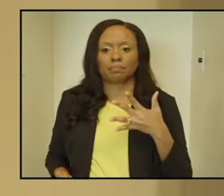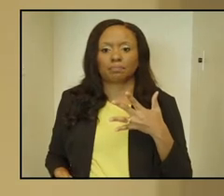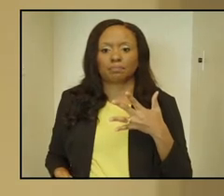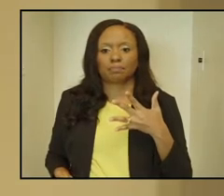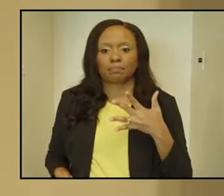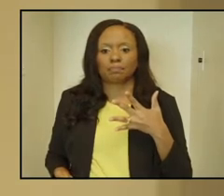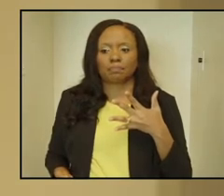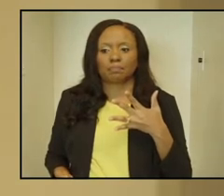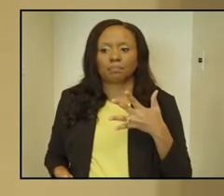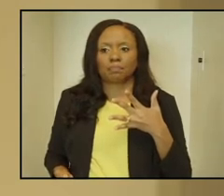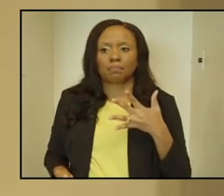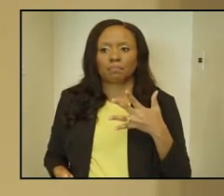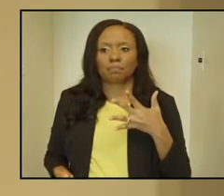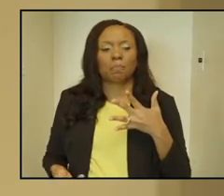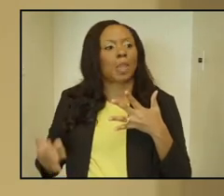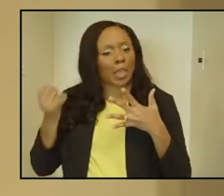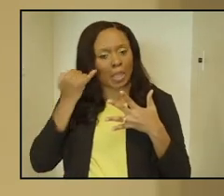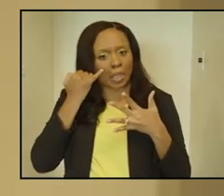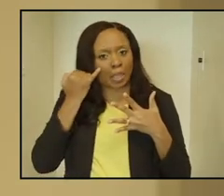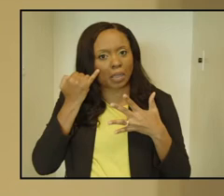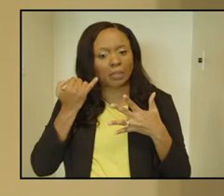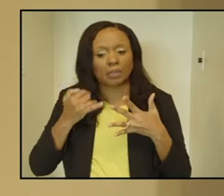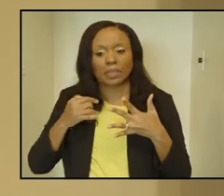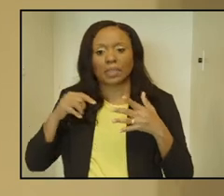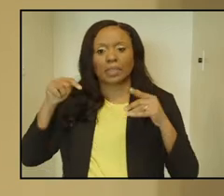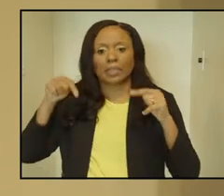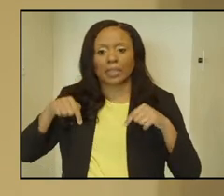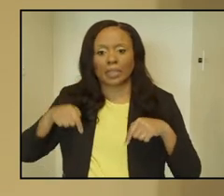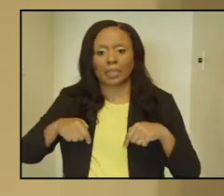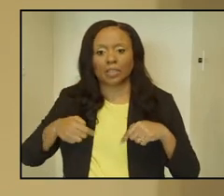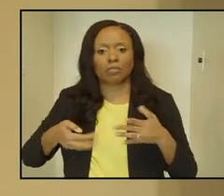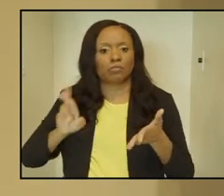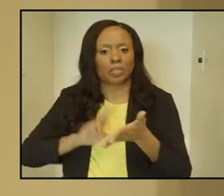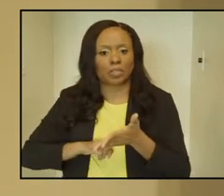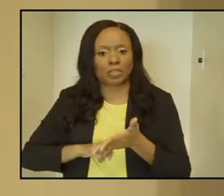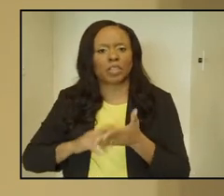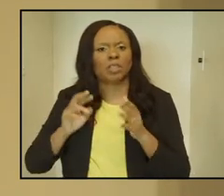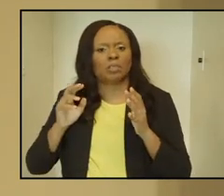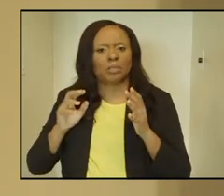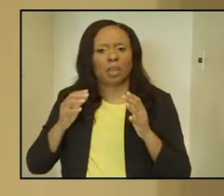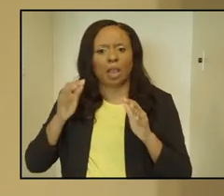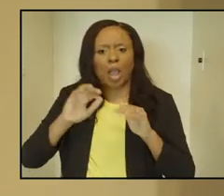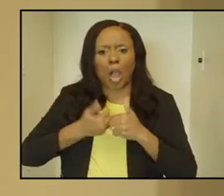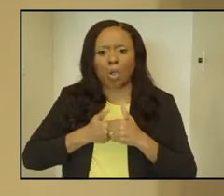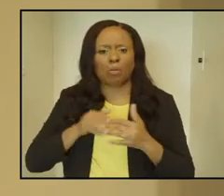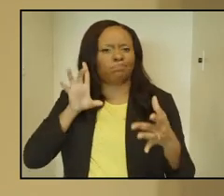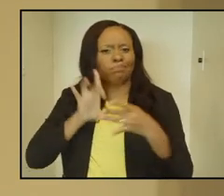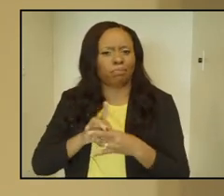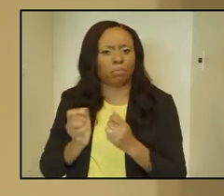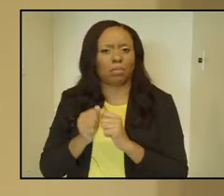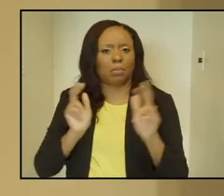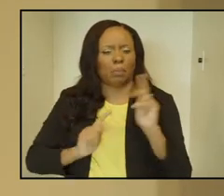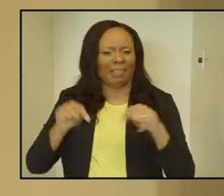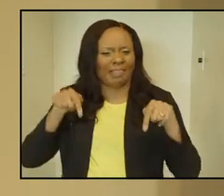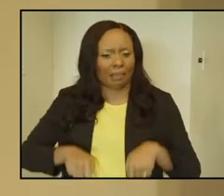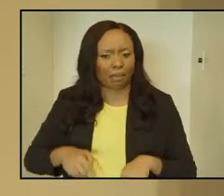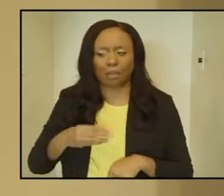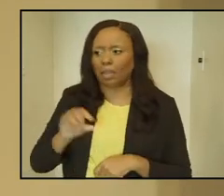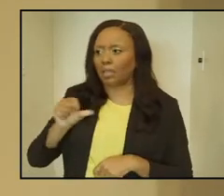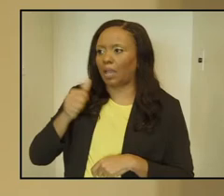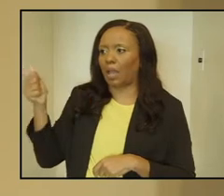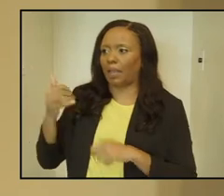functioning of this registry to persons overseas. And I'm here to say